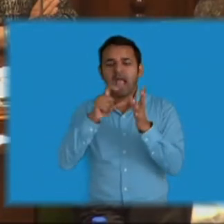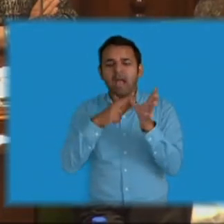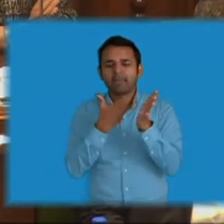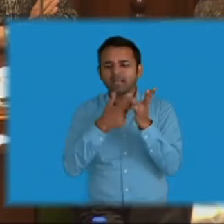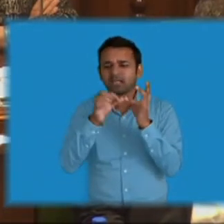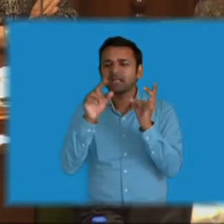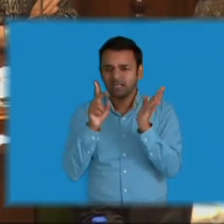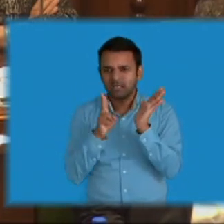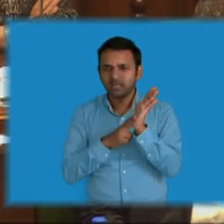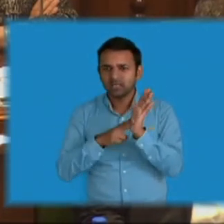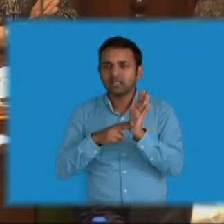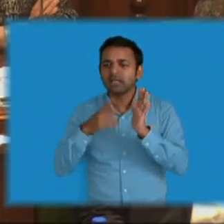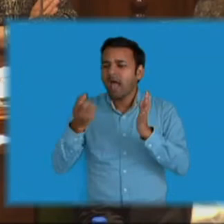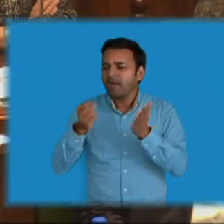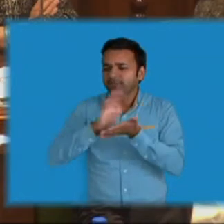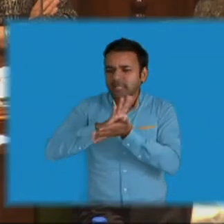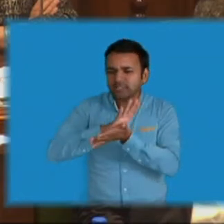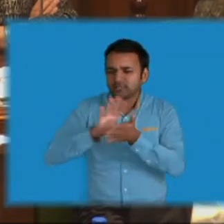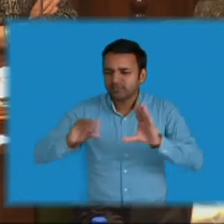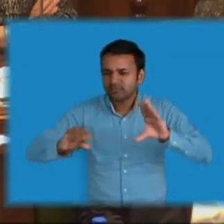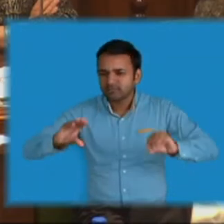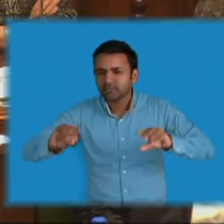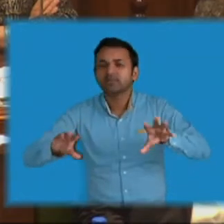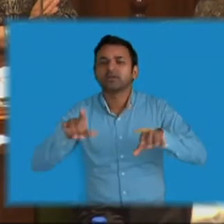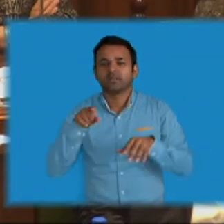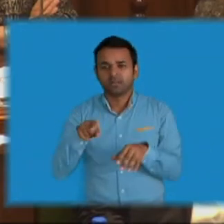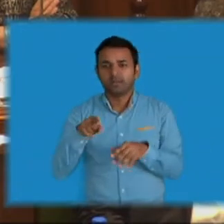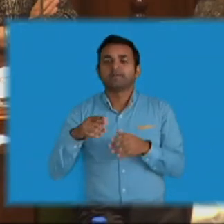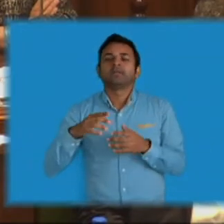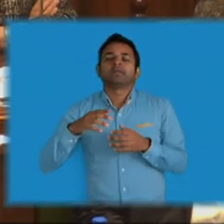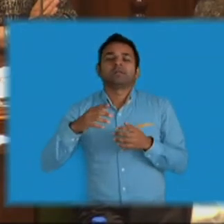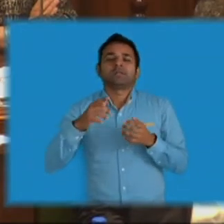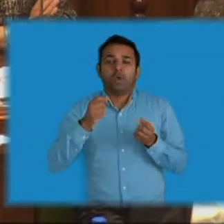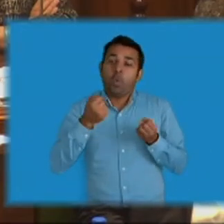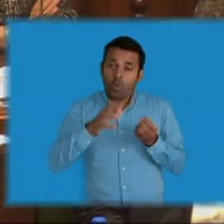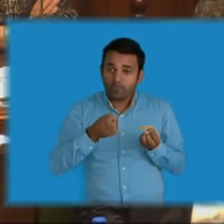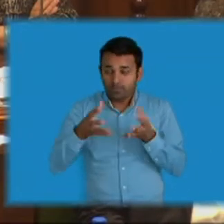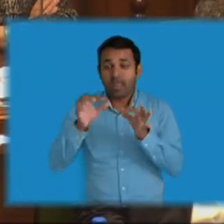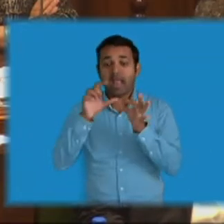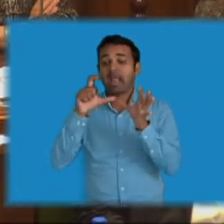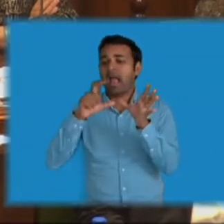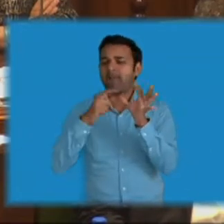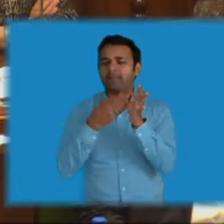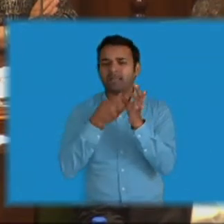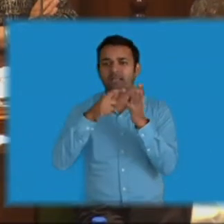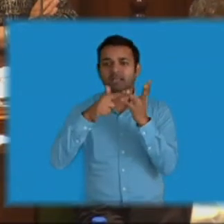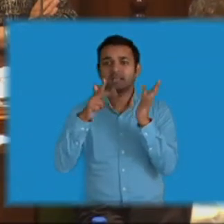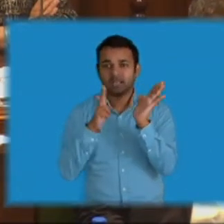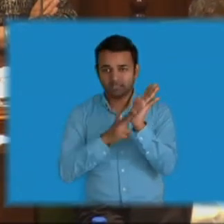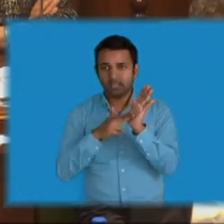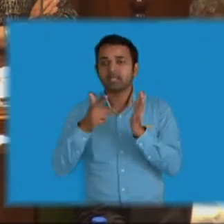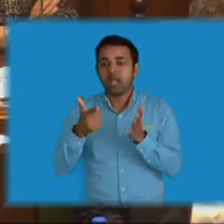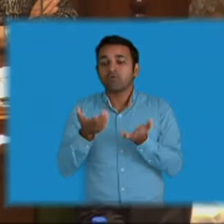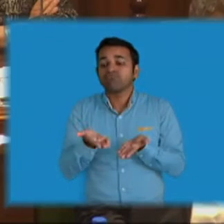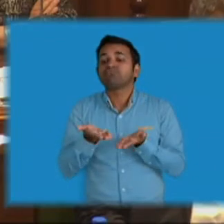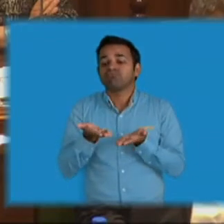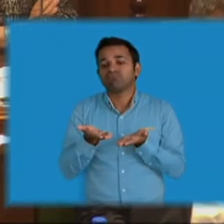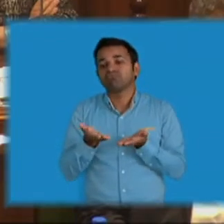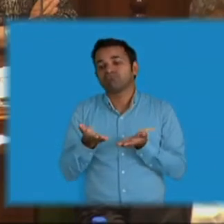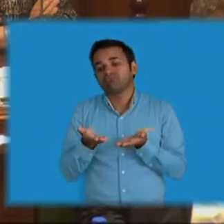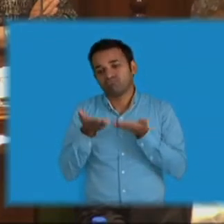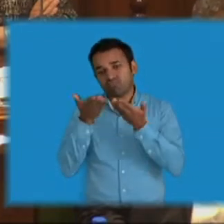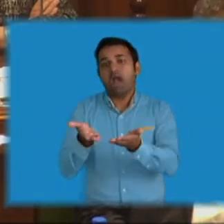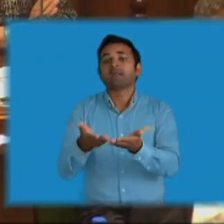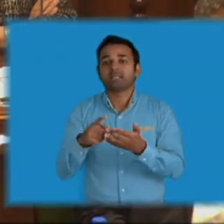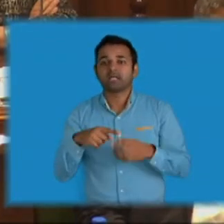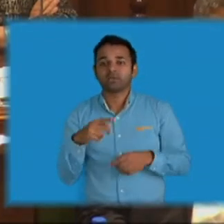Bank had in principle agreed to provide carbon payment grant to Fiji's pledge of 3.6 million tons of